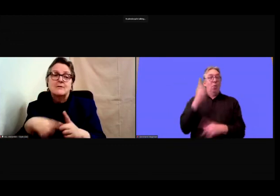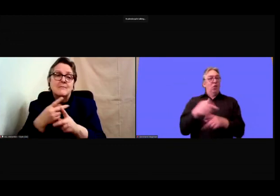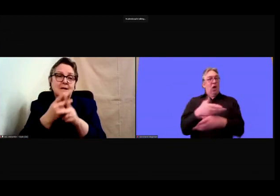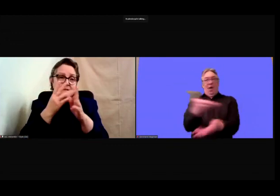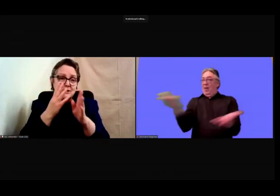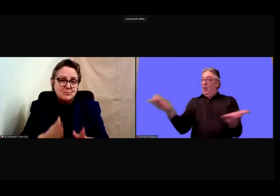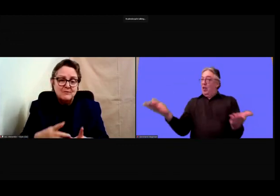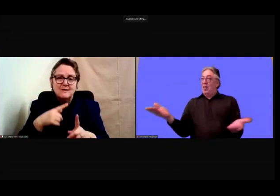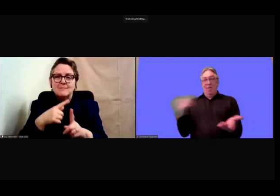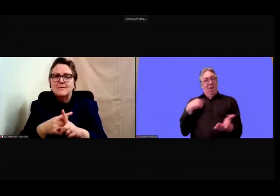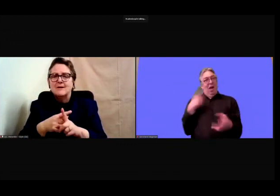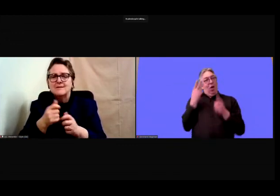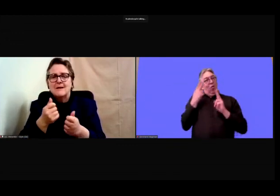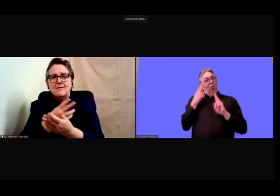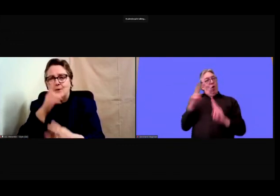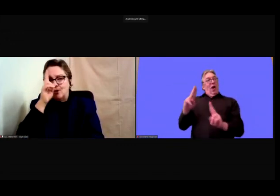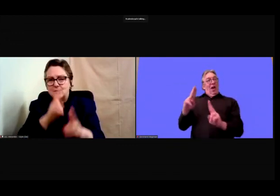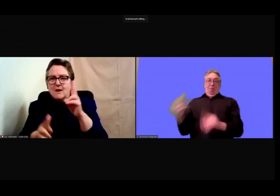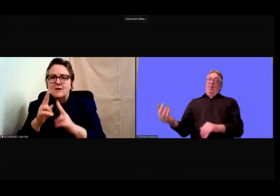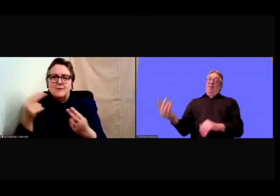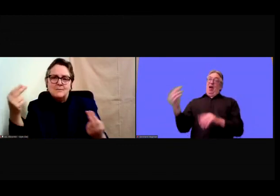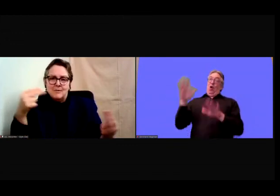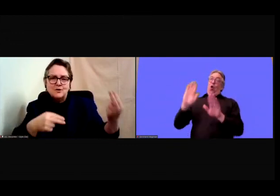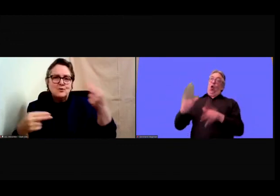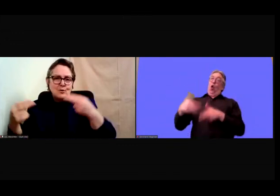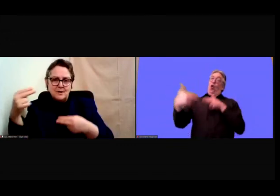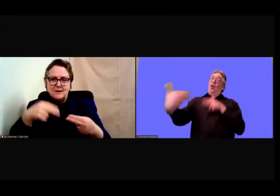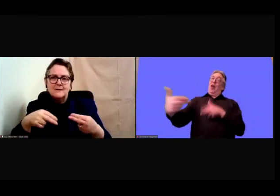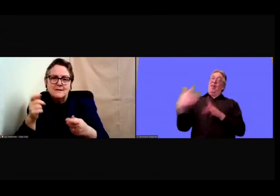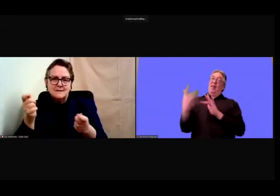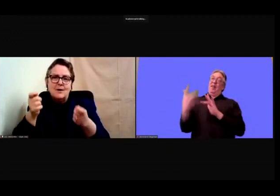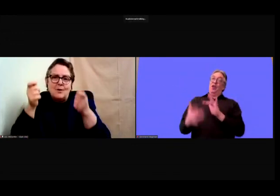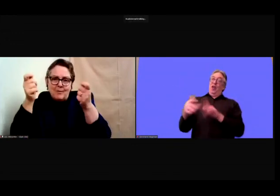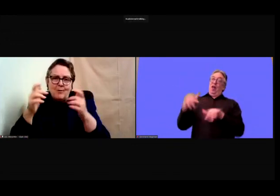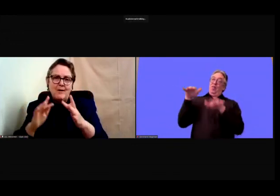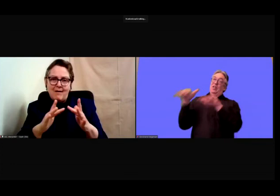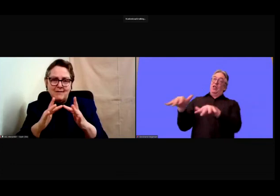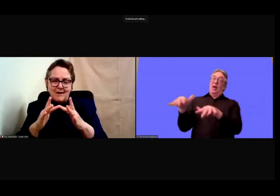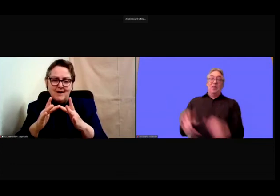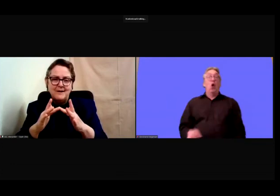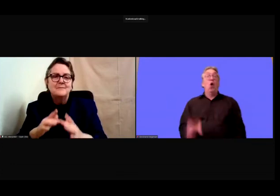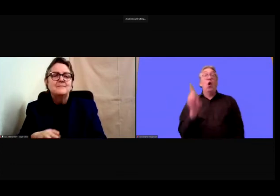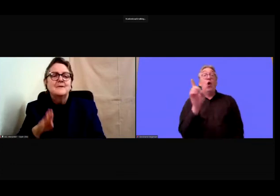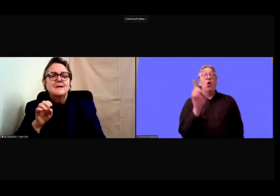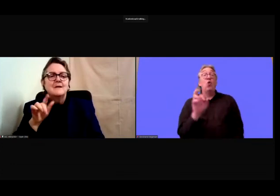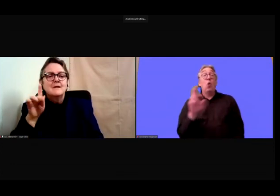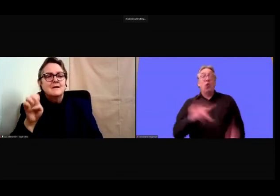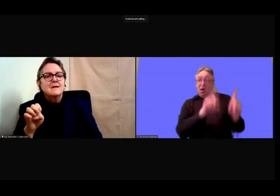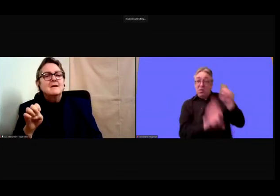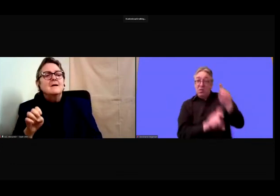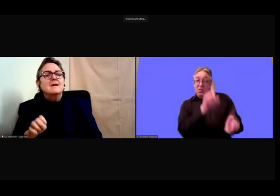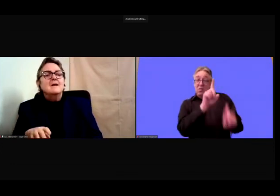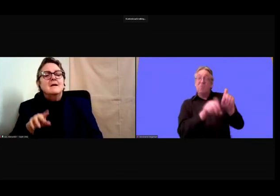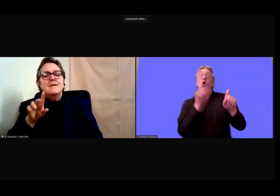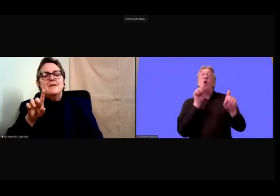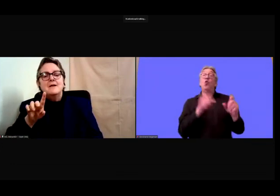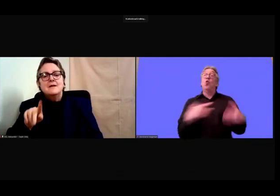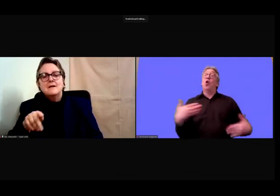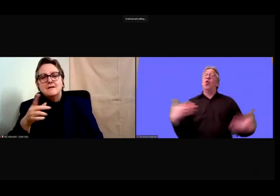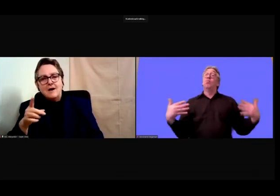this ceremony with their online presence. Thank you. The Doctoral Examination Board retreats for